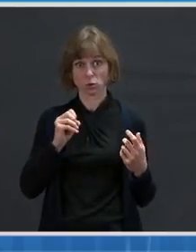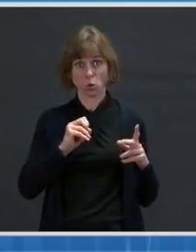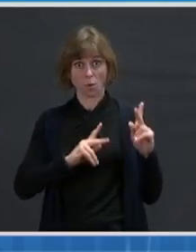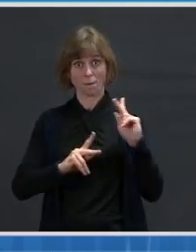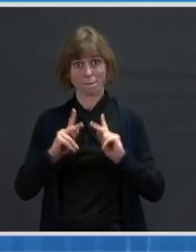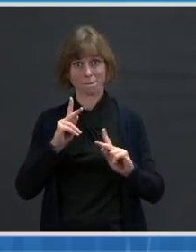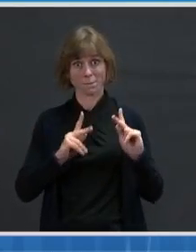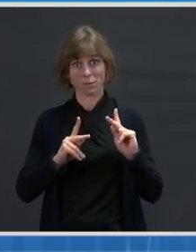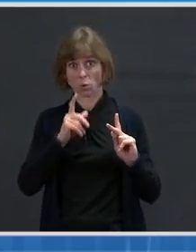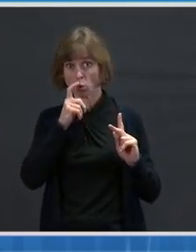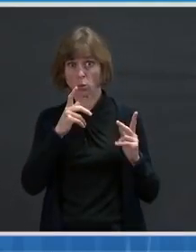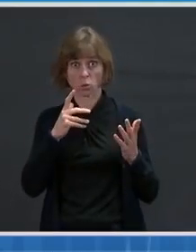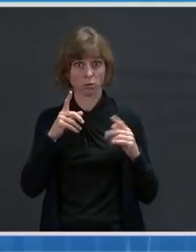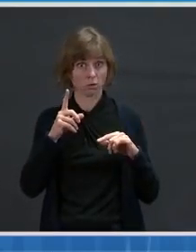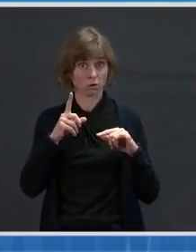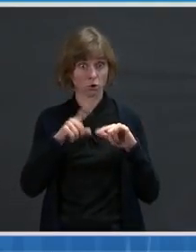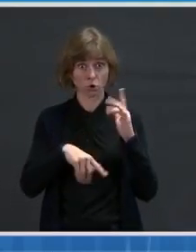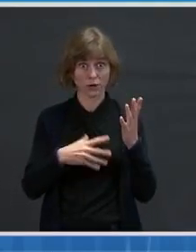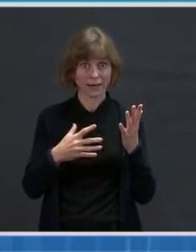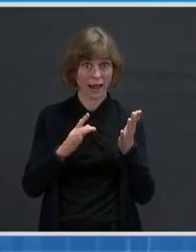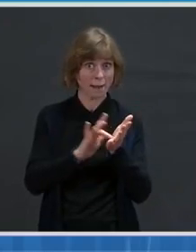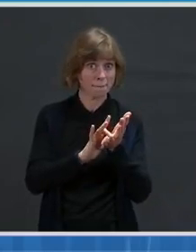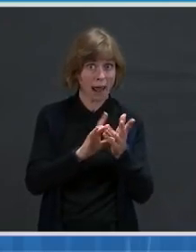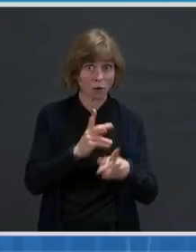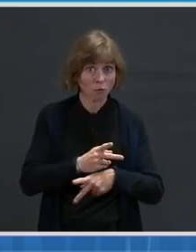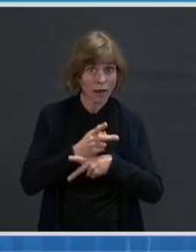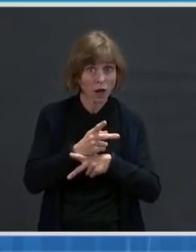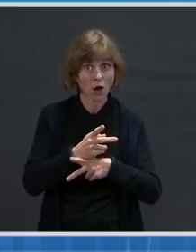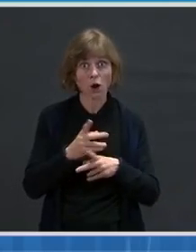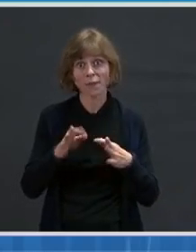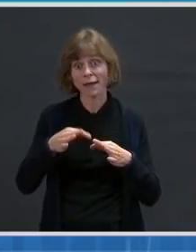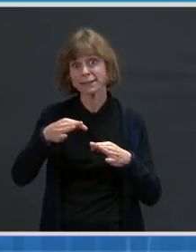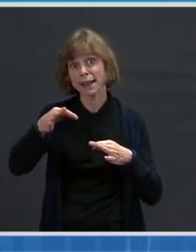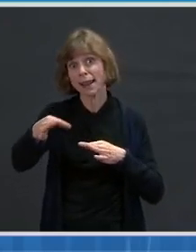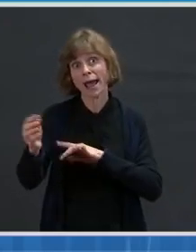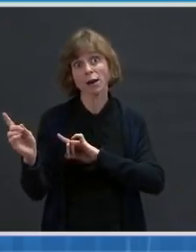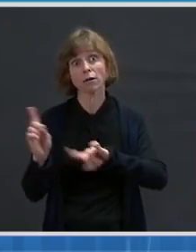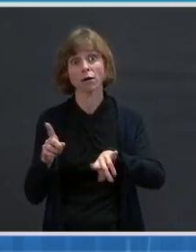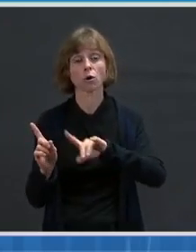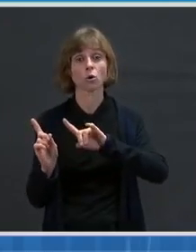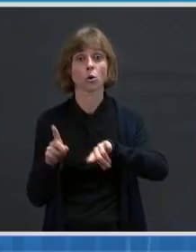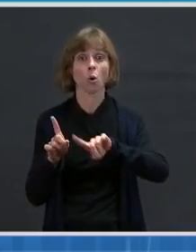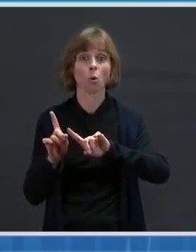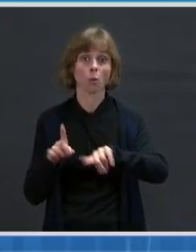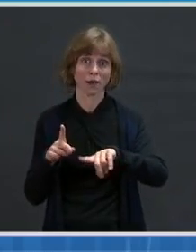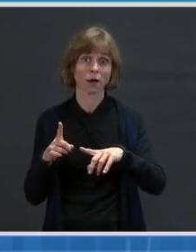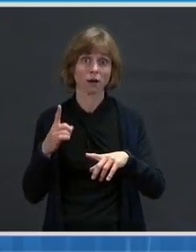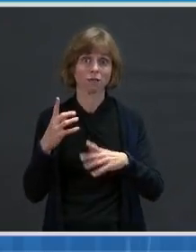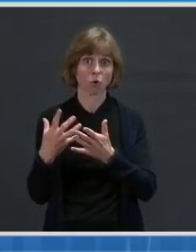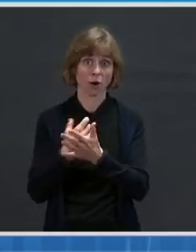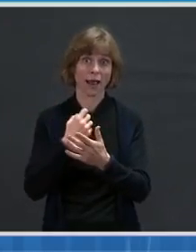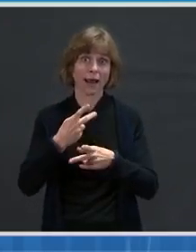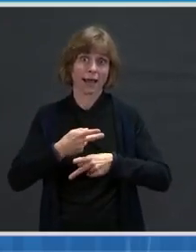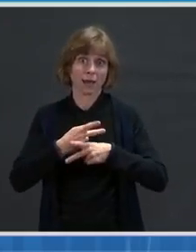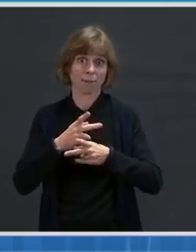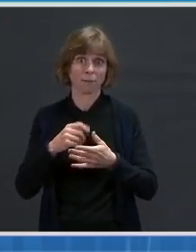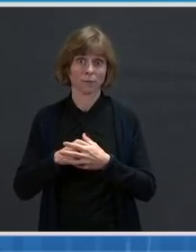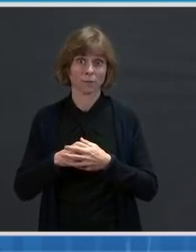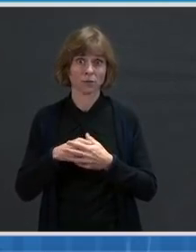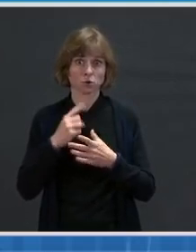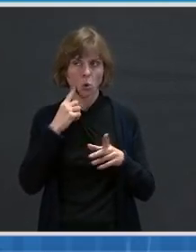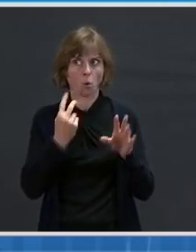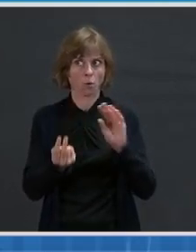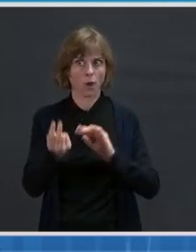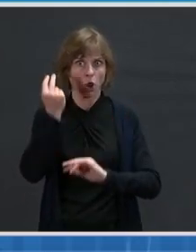getting medical care, many, delayed in coming in. So I think that when history writes this,